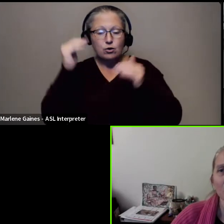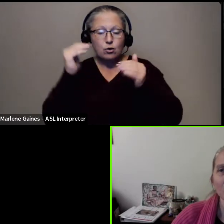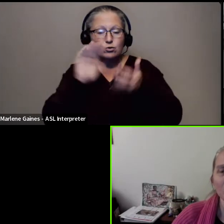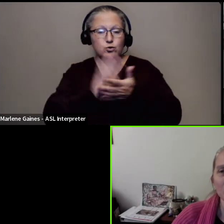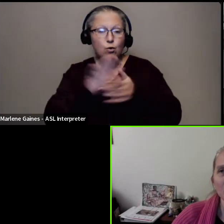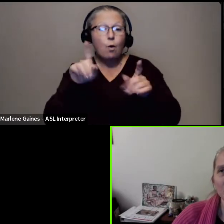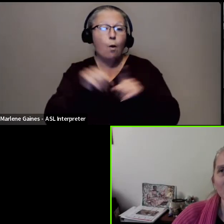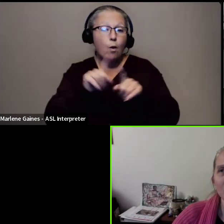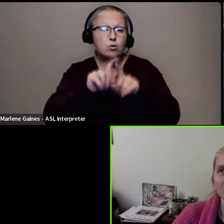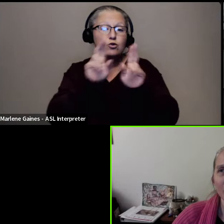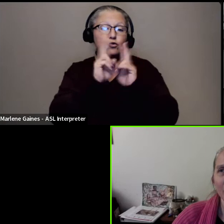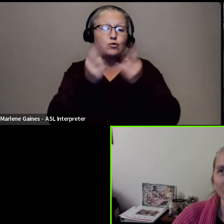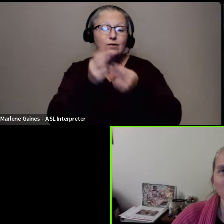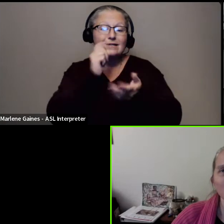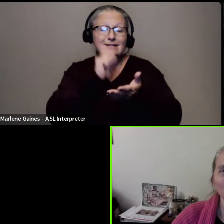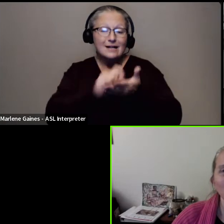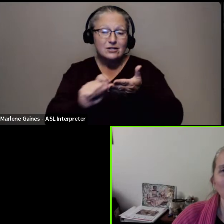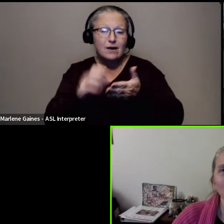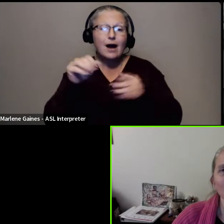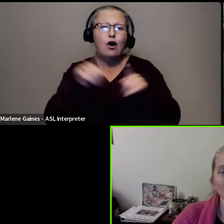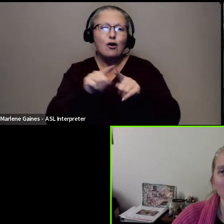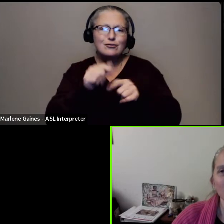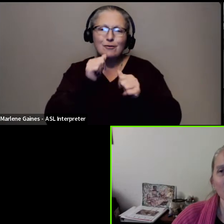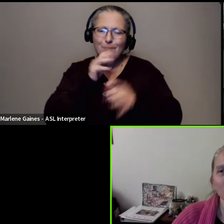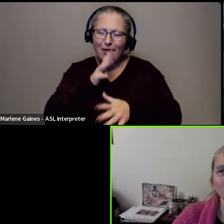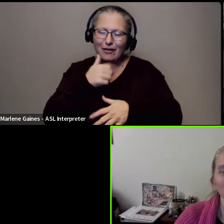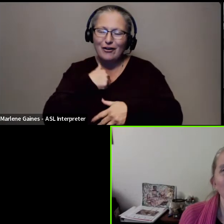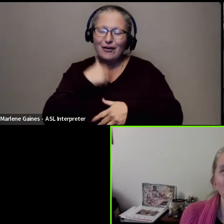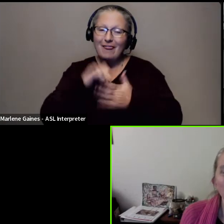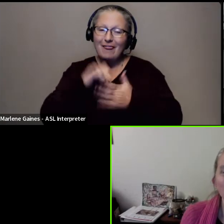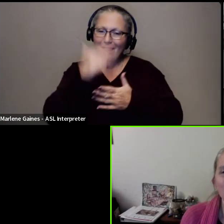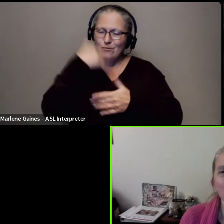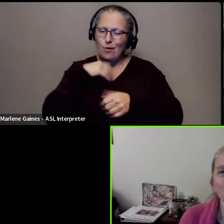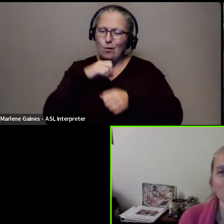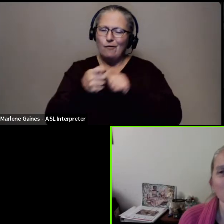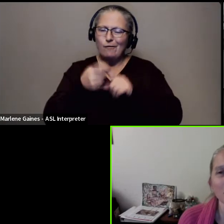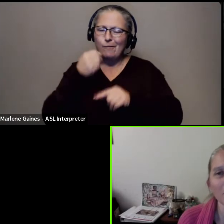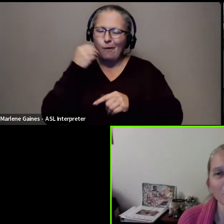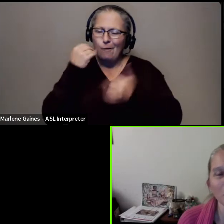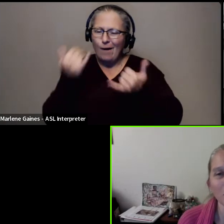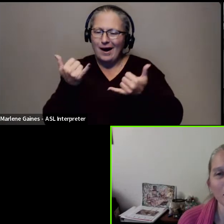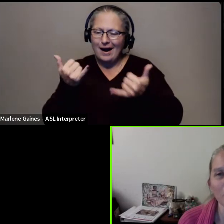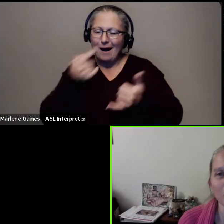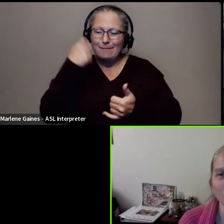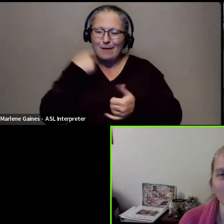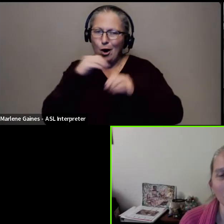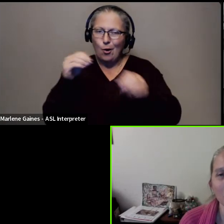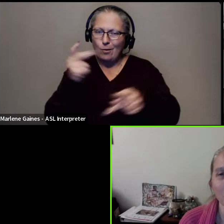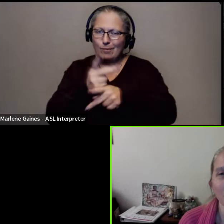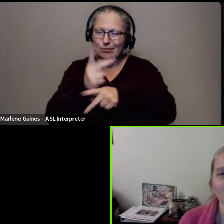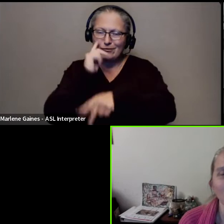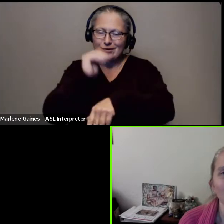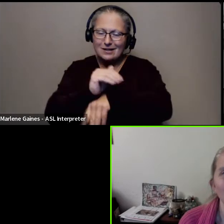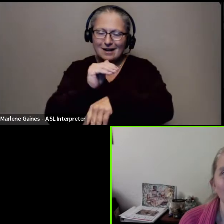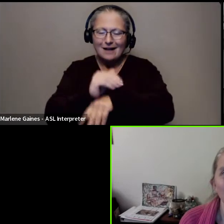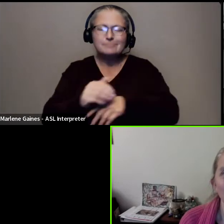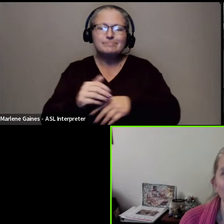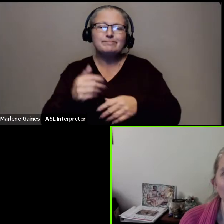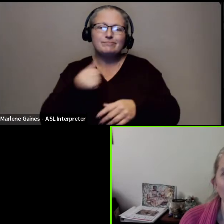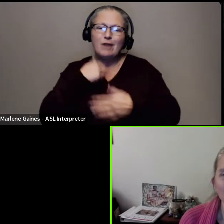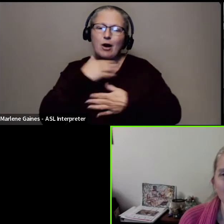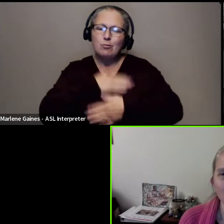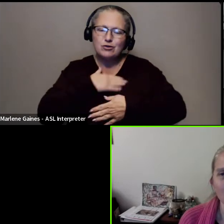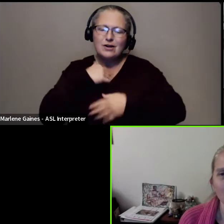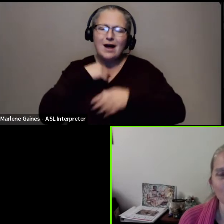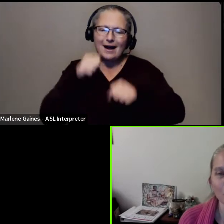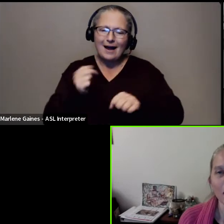and I'm also the union secretary, and I'm also a mother. That's why I'm doing this from home, because I have no childcare for tonight. So I appreciate